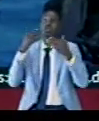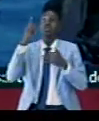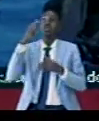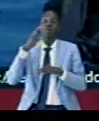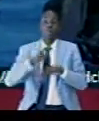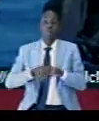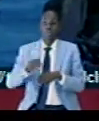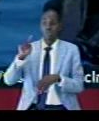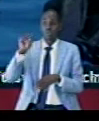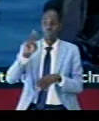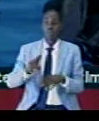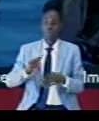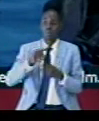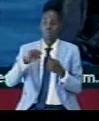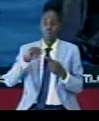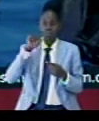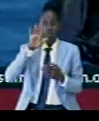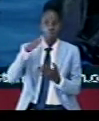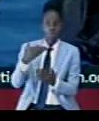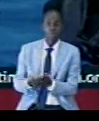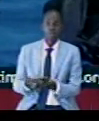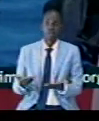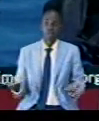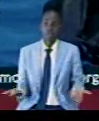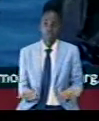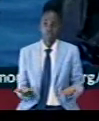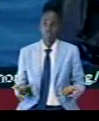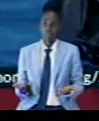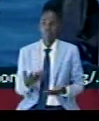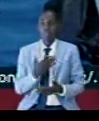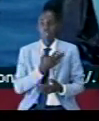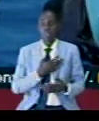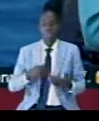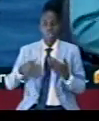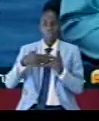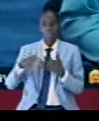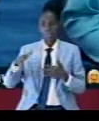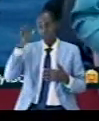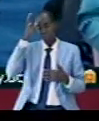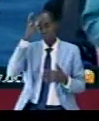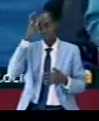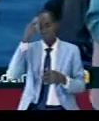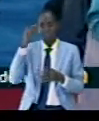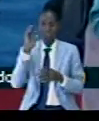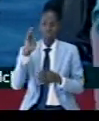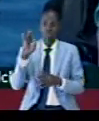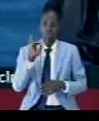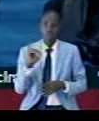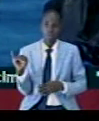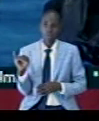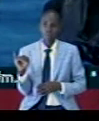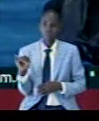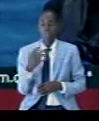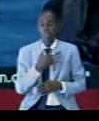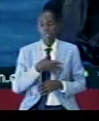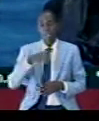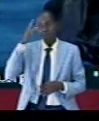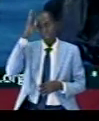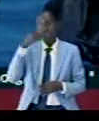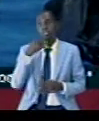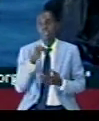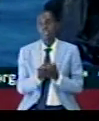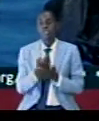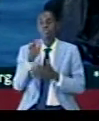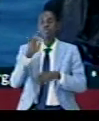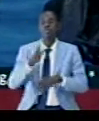Thursday when I got here. After Baba's message, Baba said that we should lay